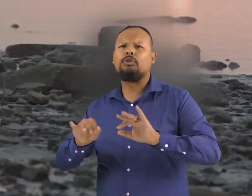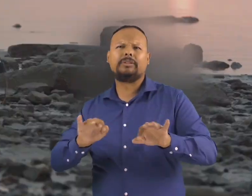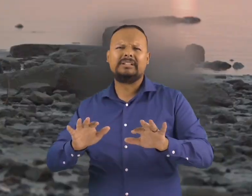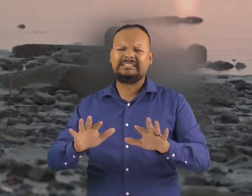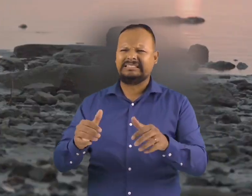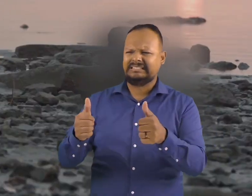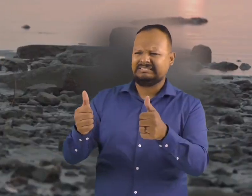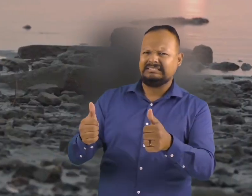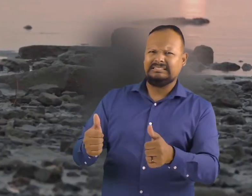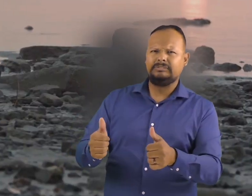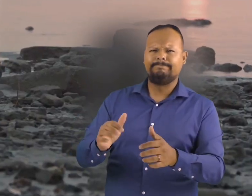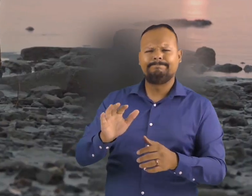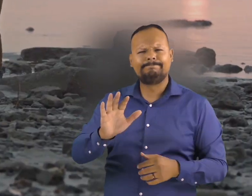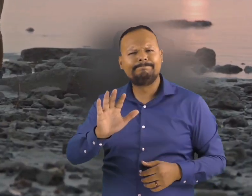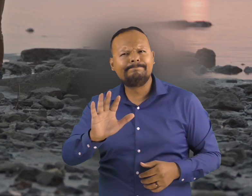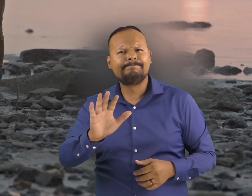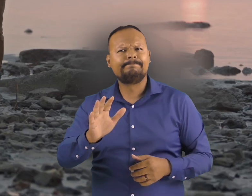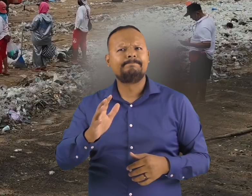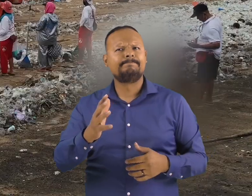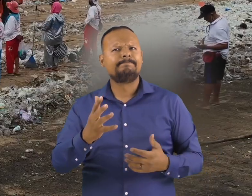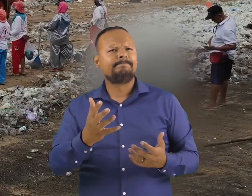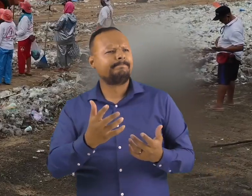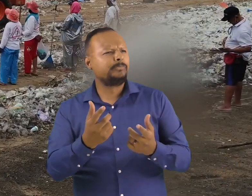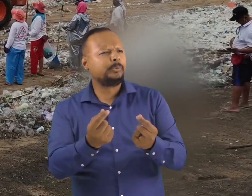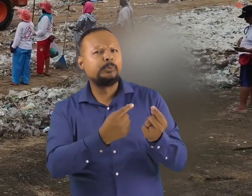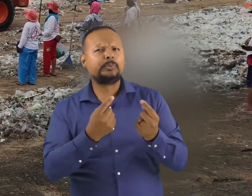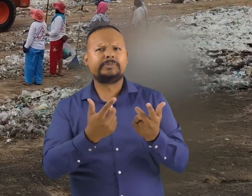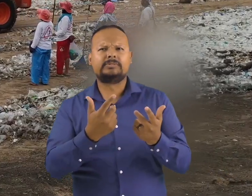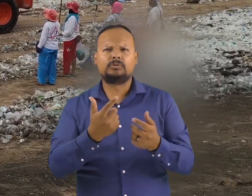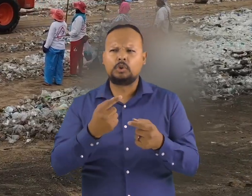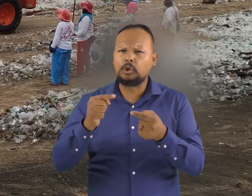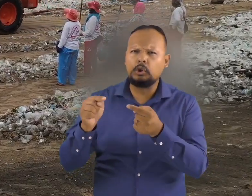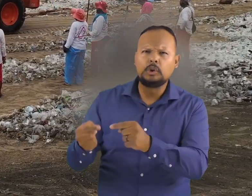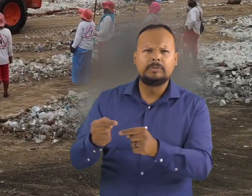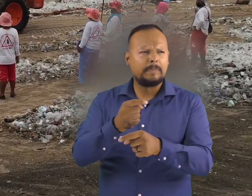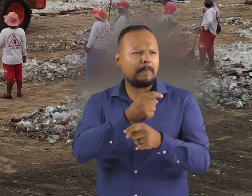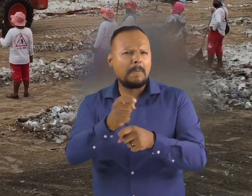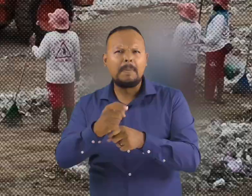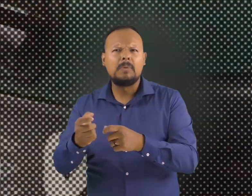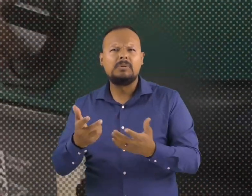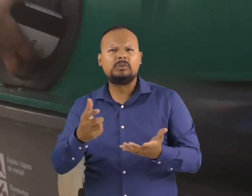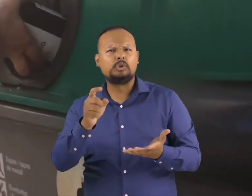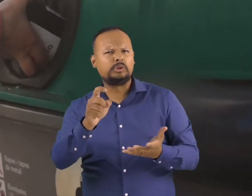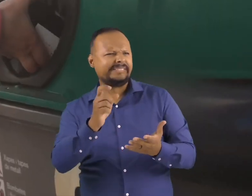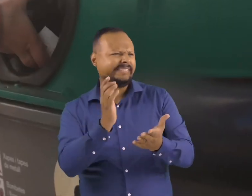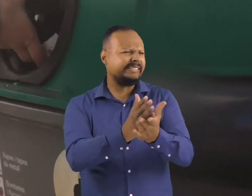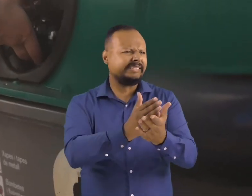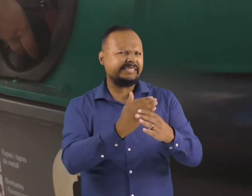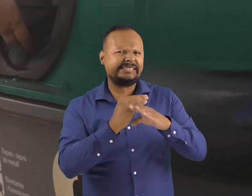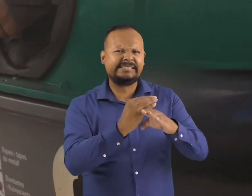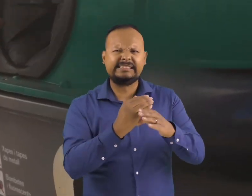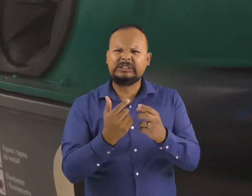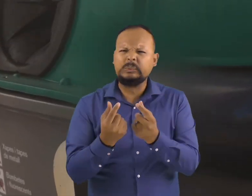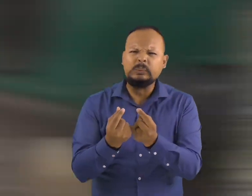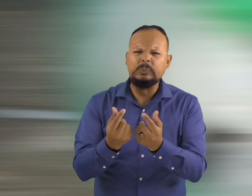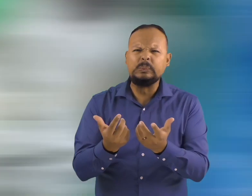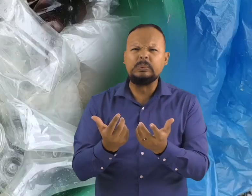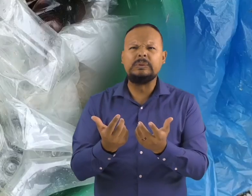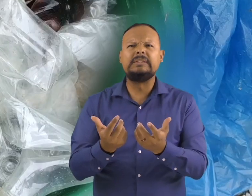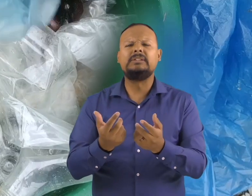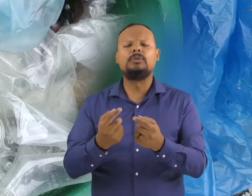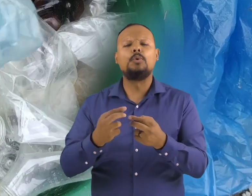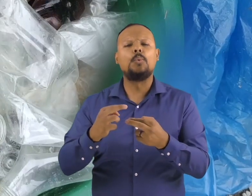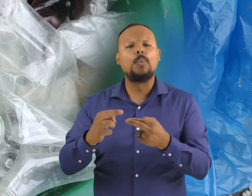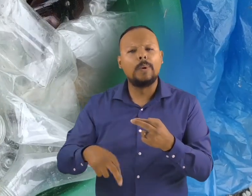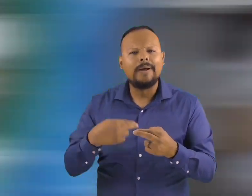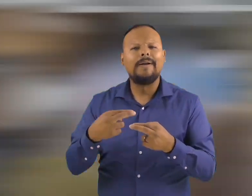things we can do to help stop behaviors that hurt our oceans. One of the best ways that we can help is